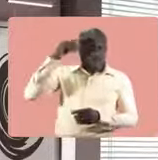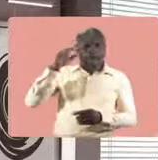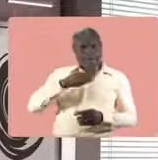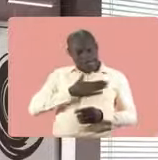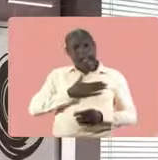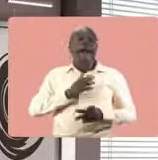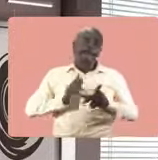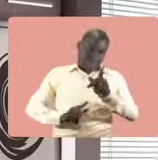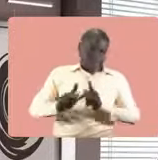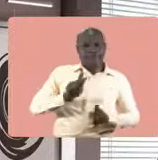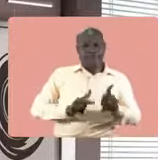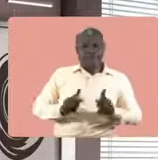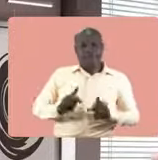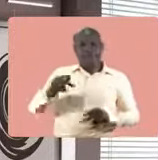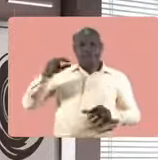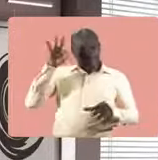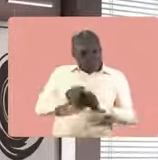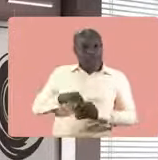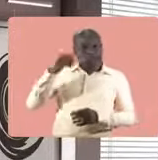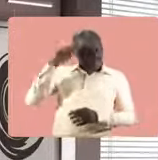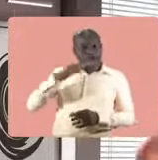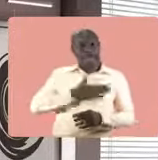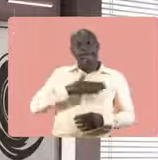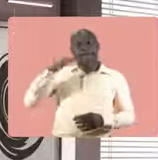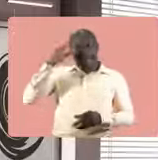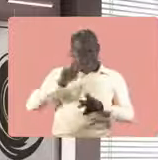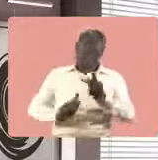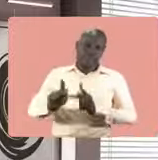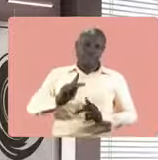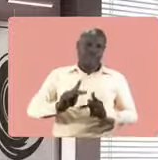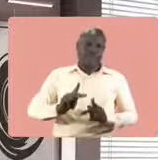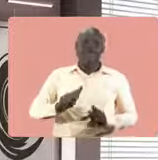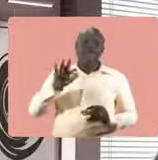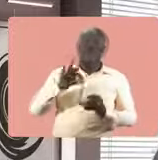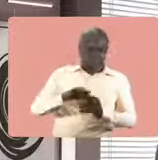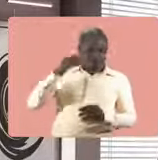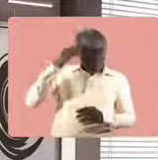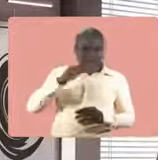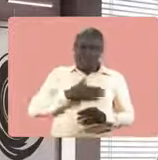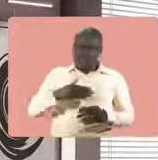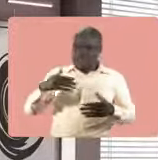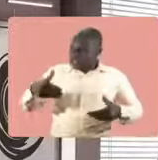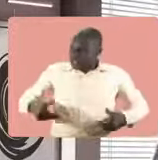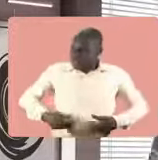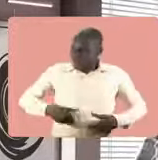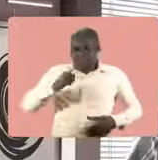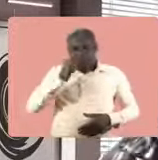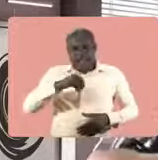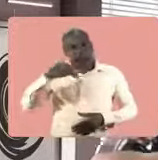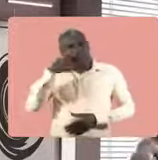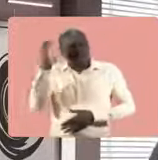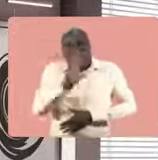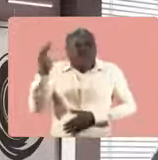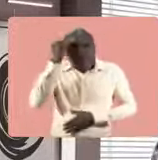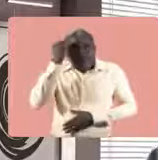Emma, me Democrat. Yabino. Your candidate, no, Montomano. Shababa, one of a friend, no, about one of